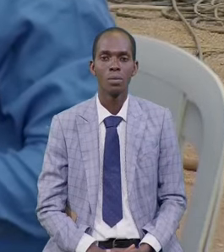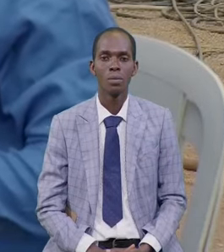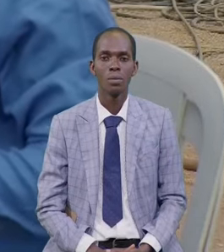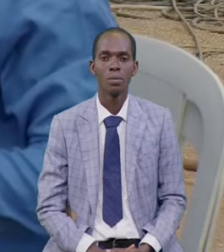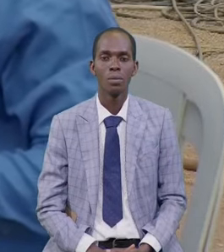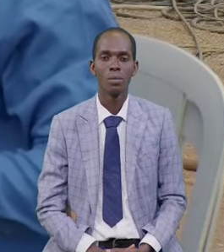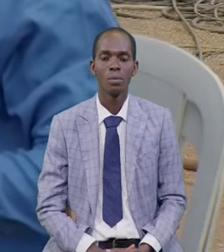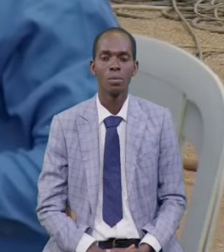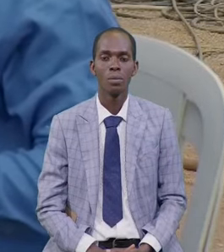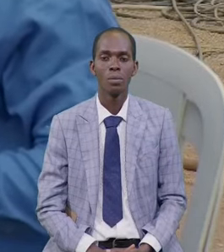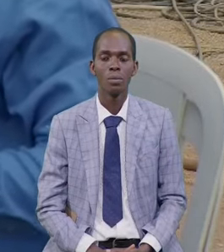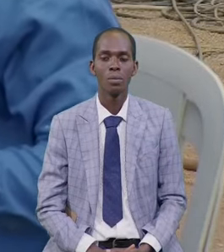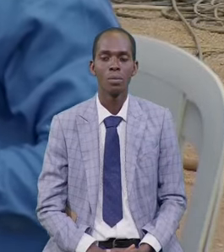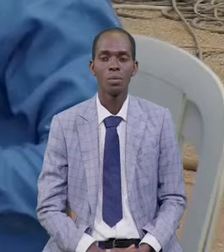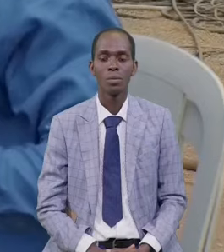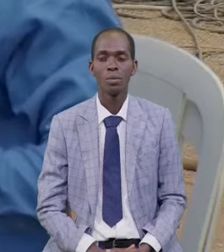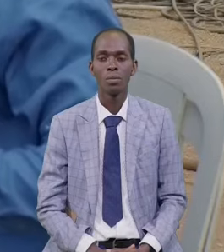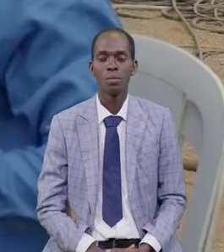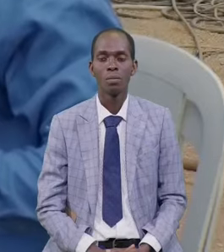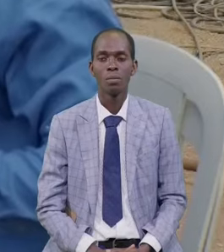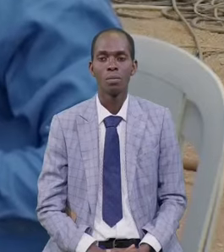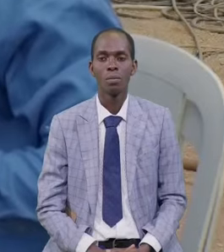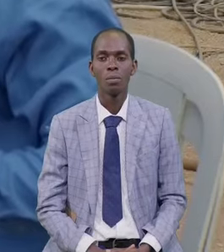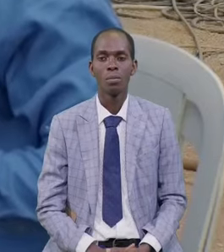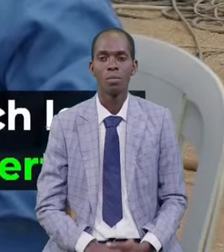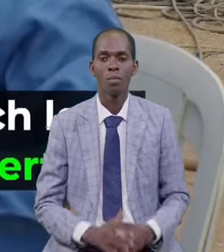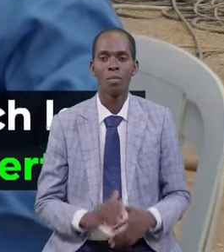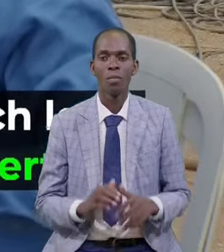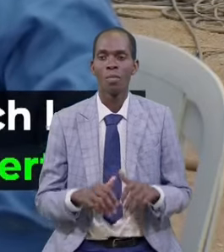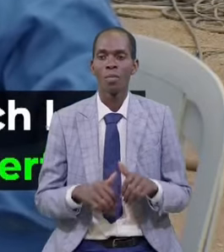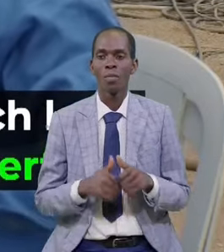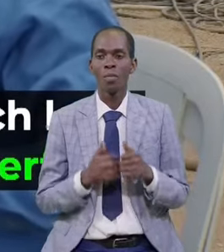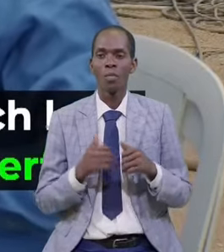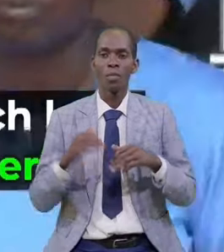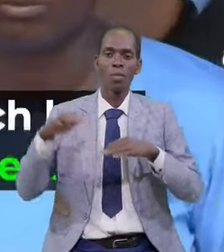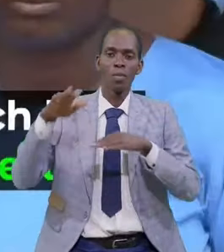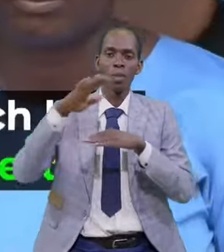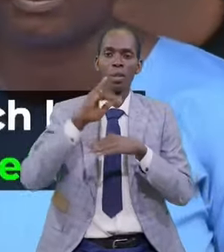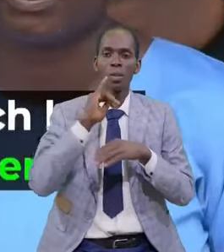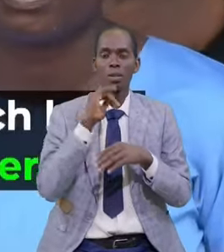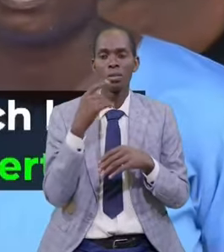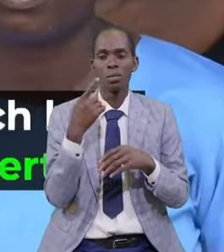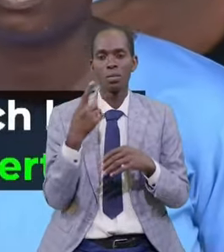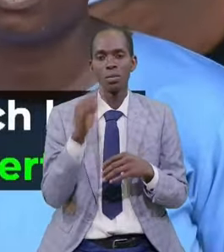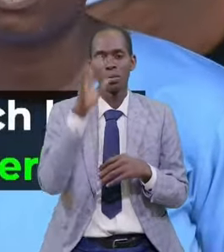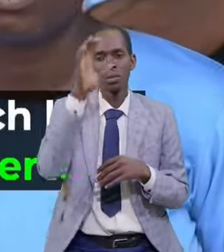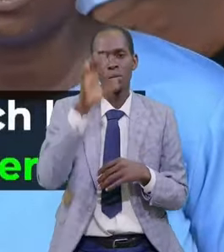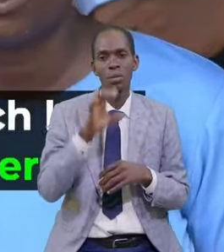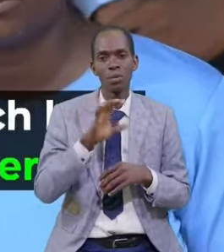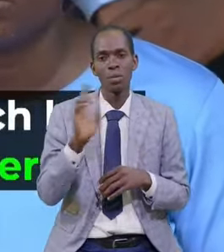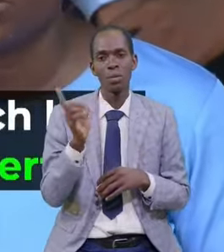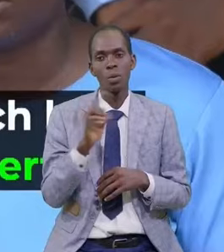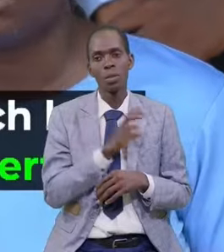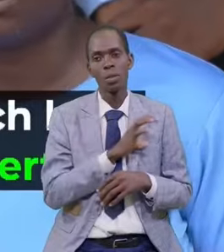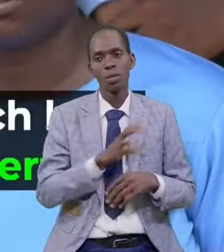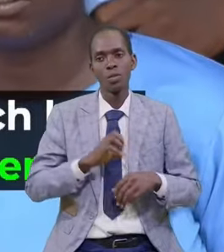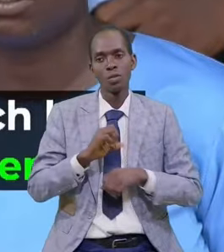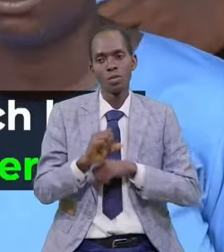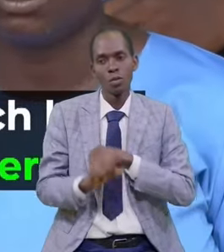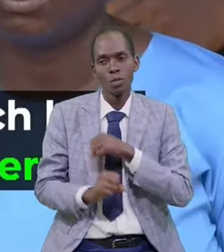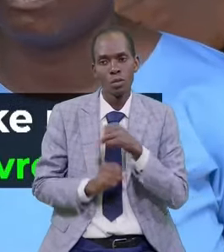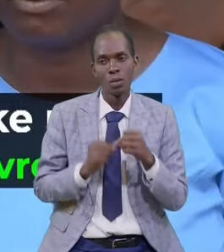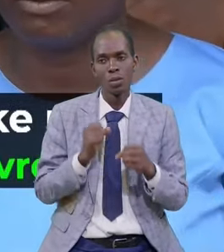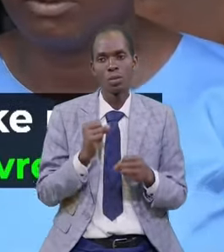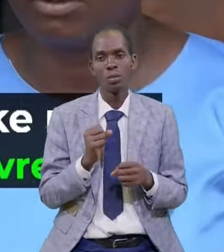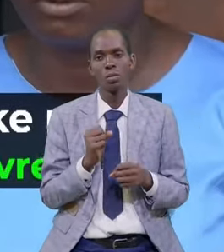how Sublime is the cross where Christ saw fed and died gave his